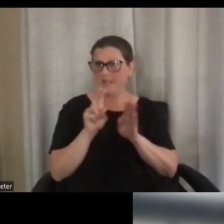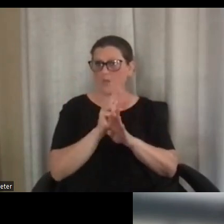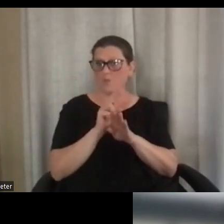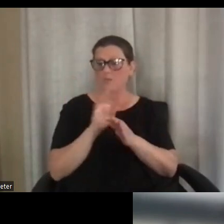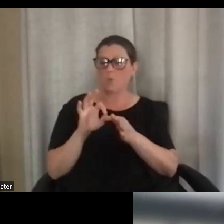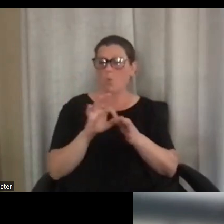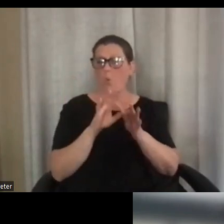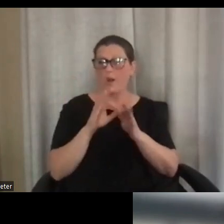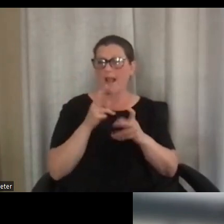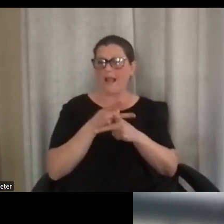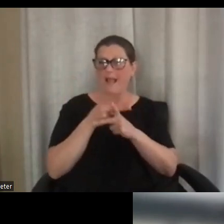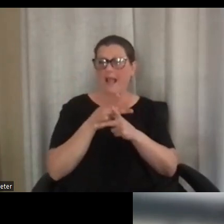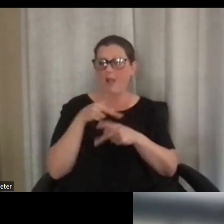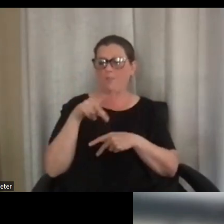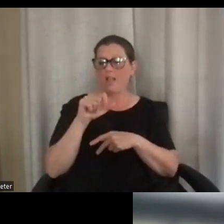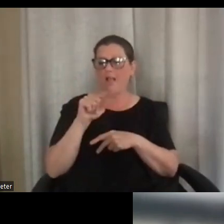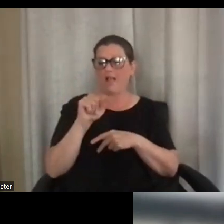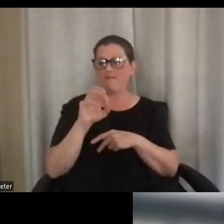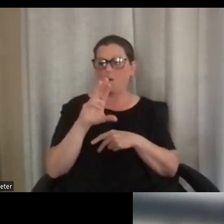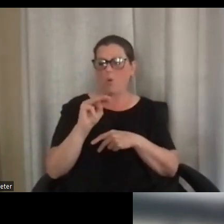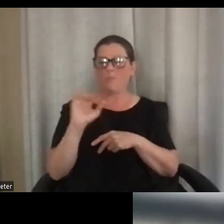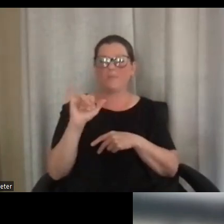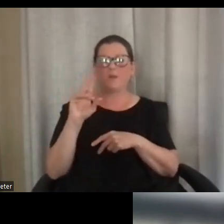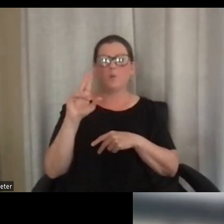care platform like Unite Us to reduce